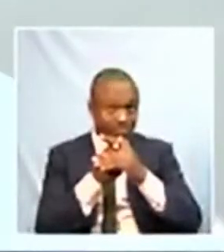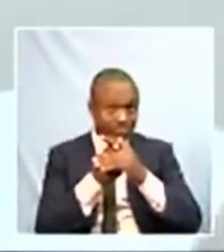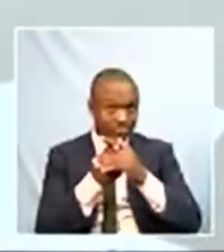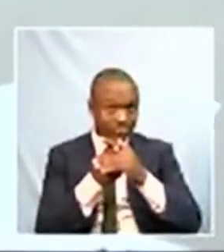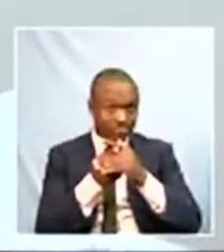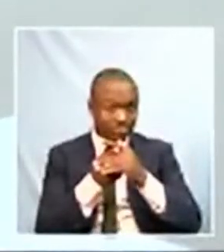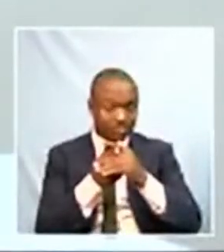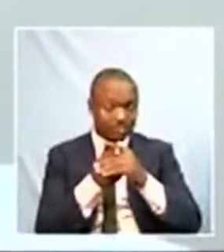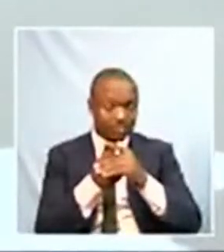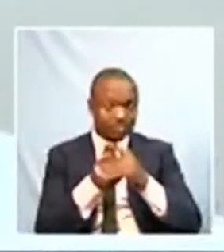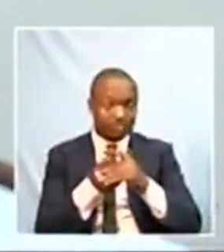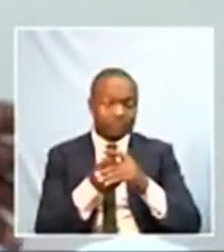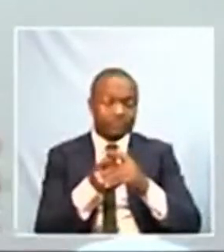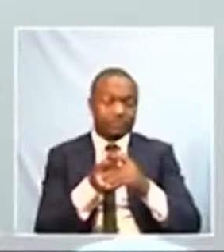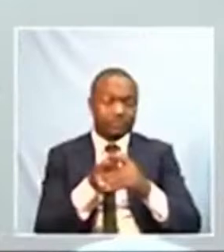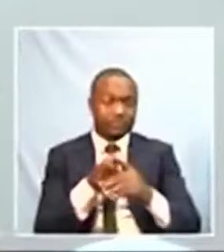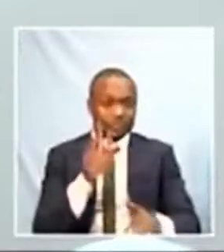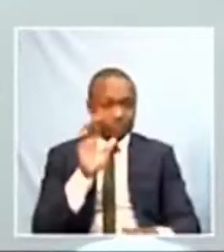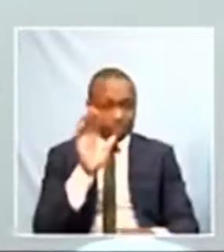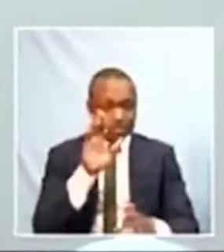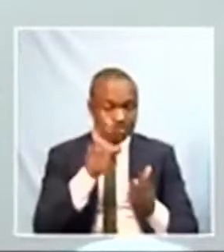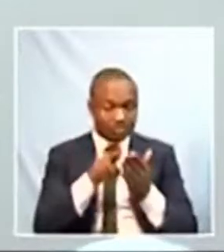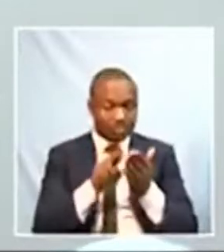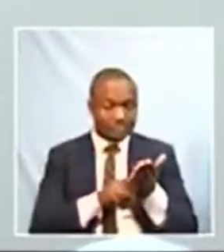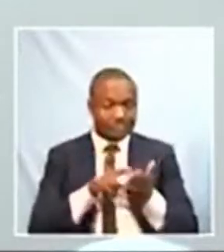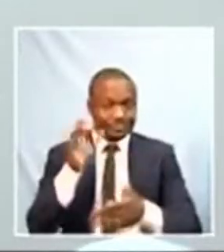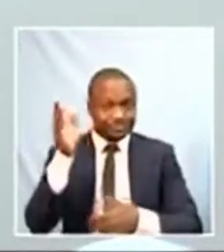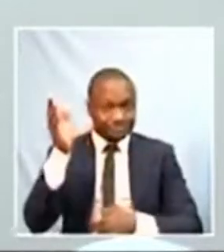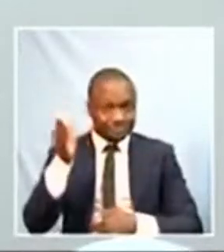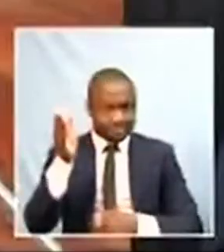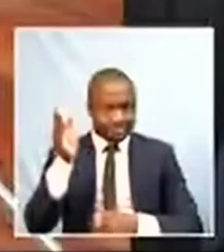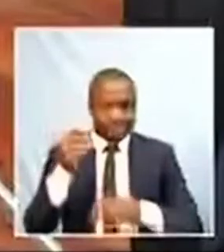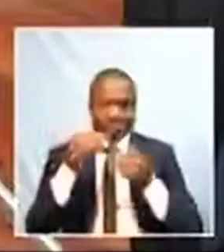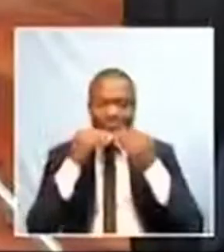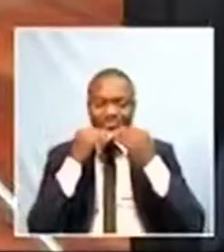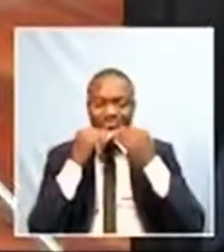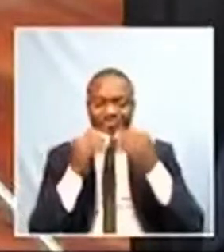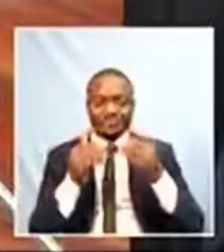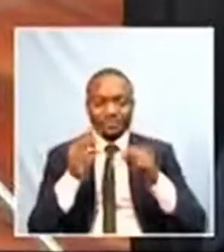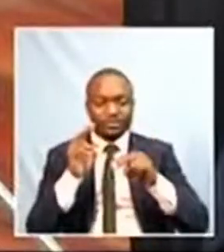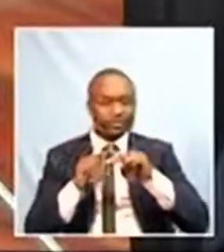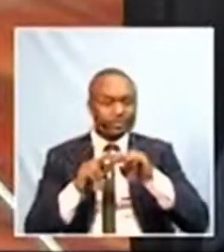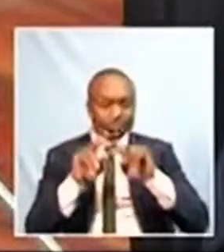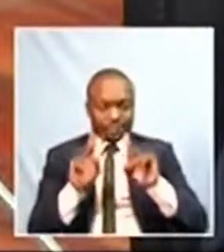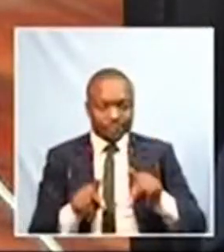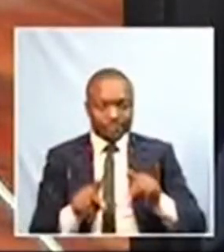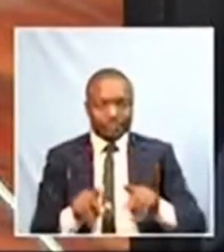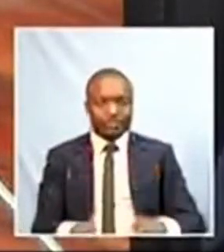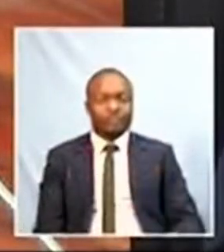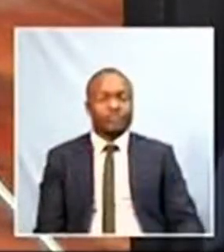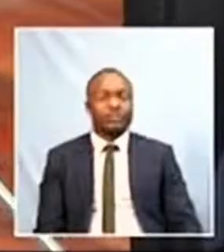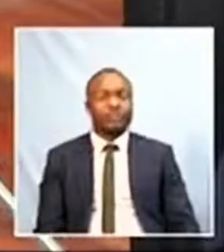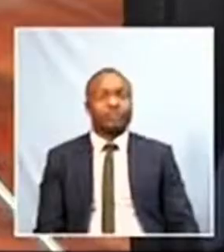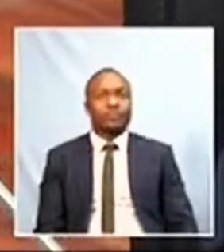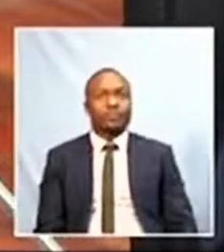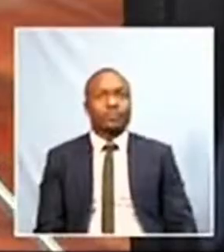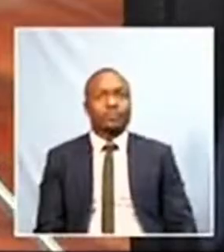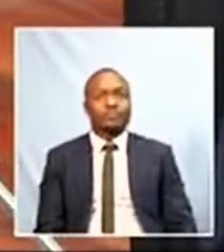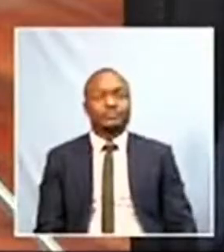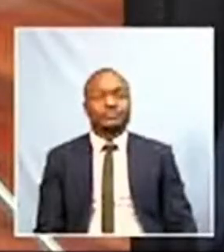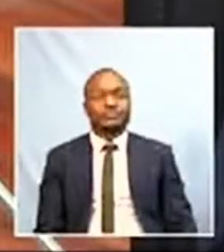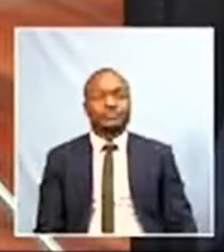ask you to give us your presentation. Thank you so much, Chair. We go